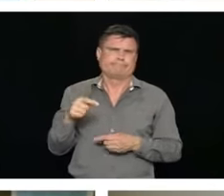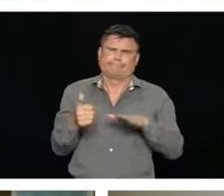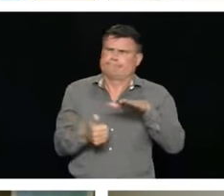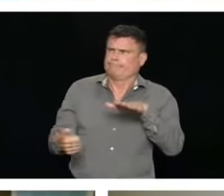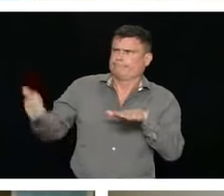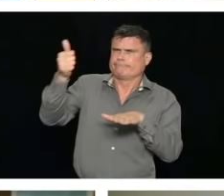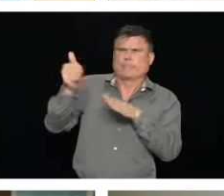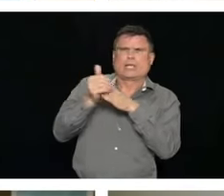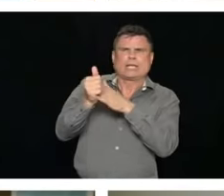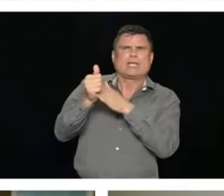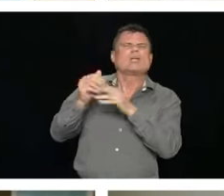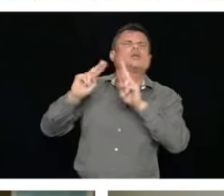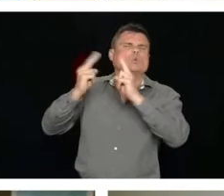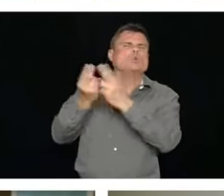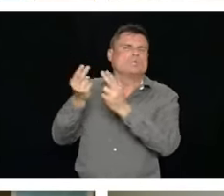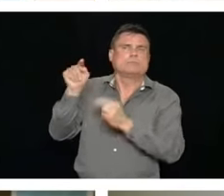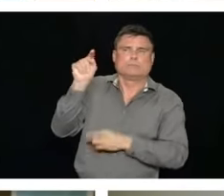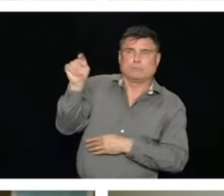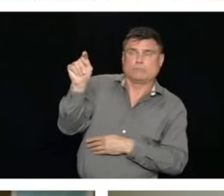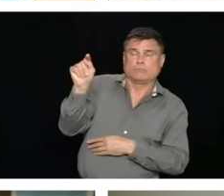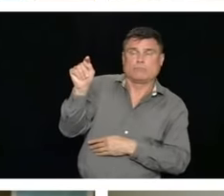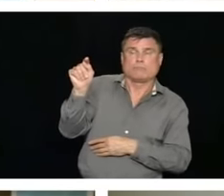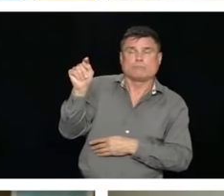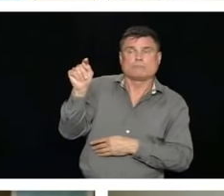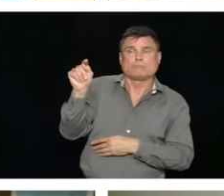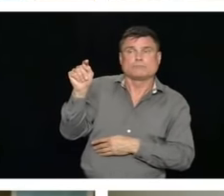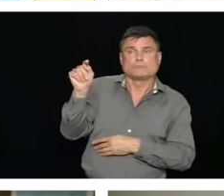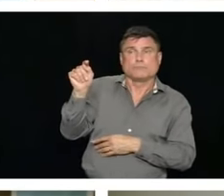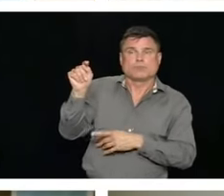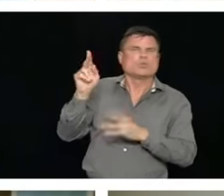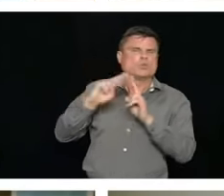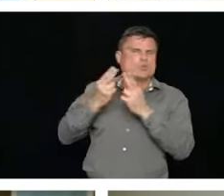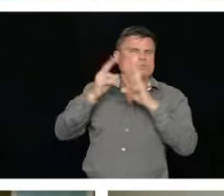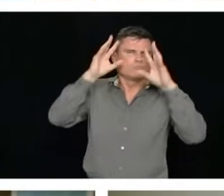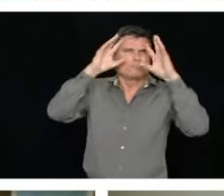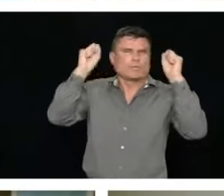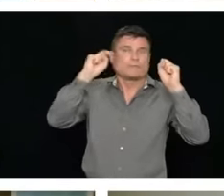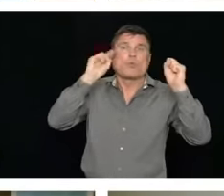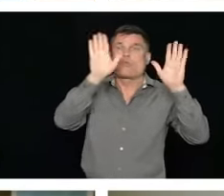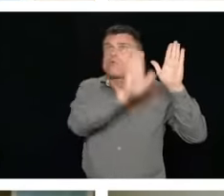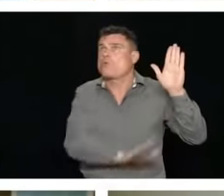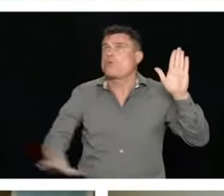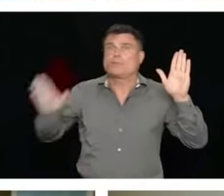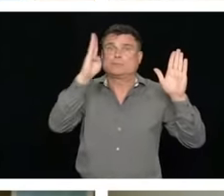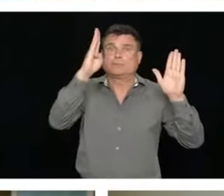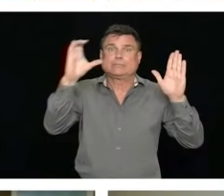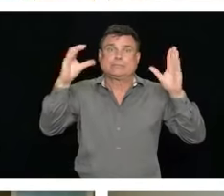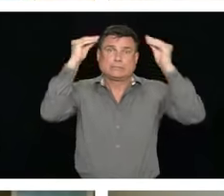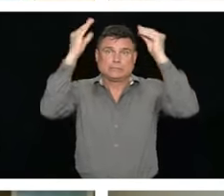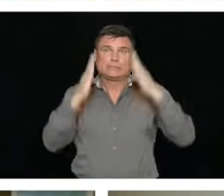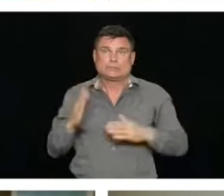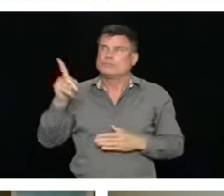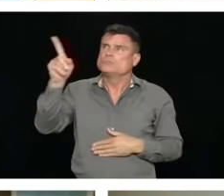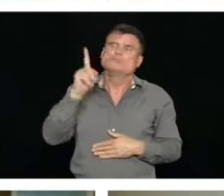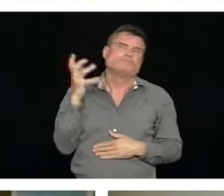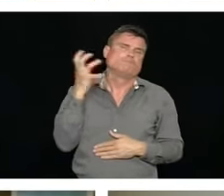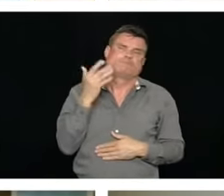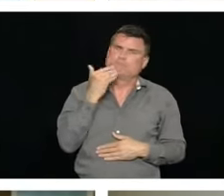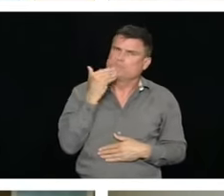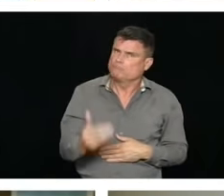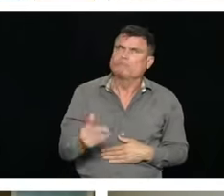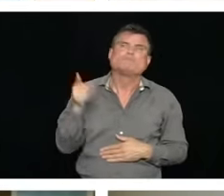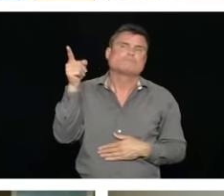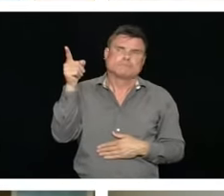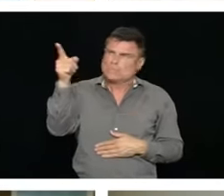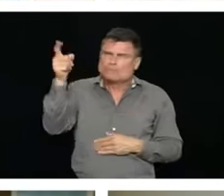been they've both been so great at representing the needs of their members. And when we were talking about the possibility of this return at that